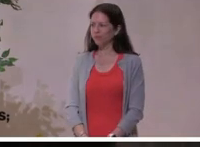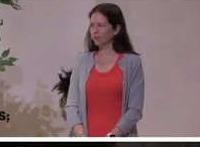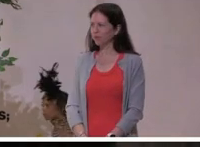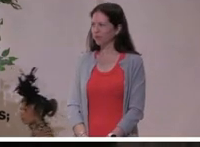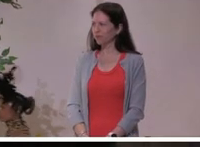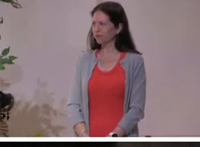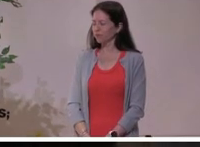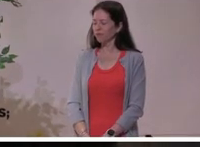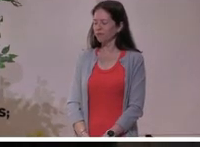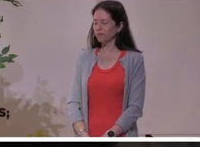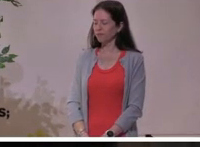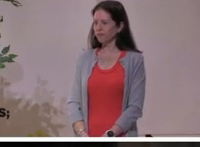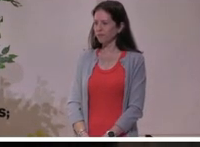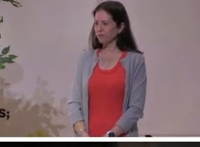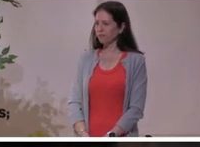For me, that's the best.